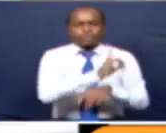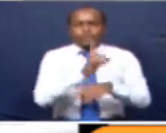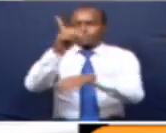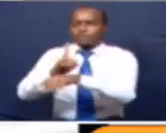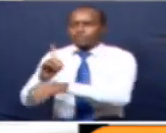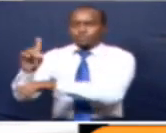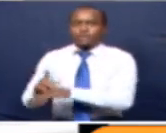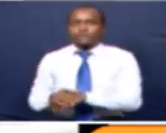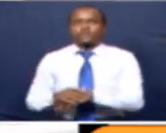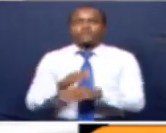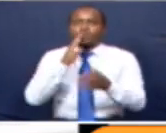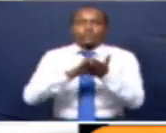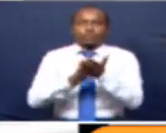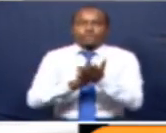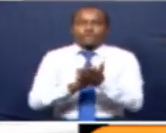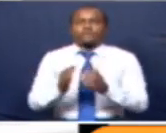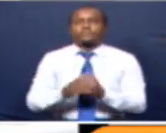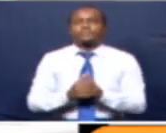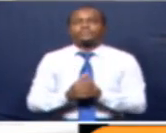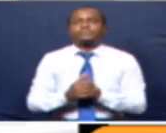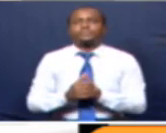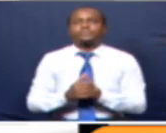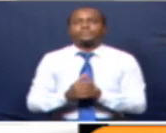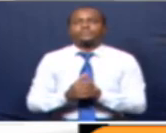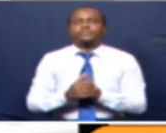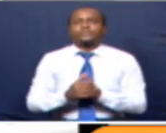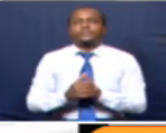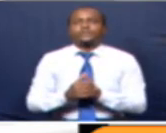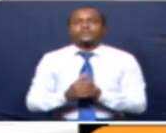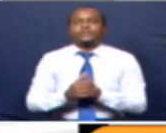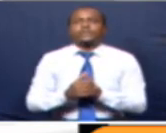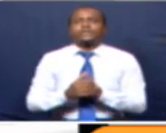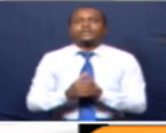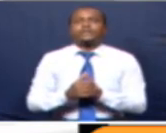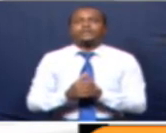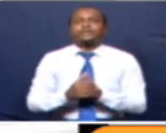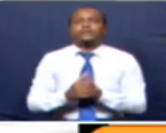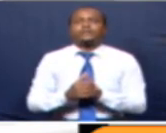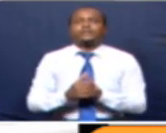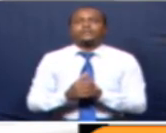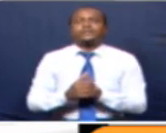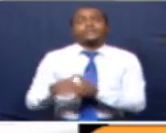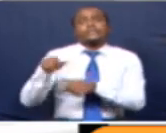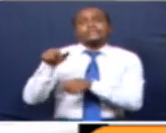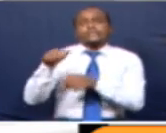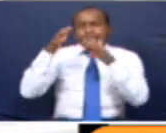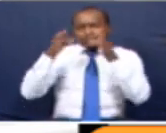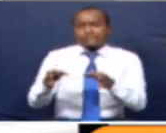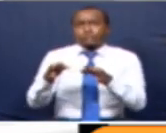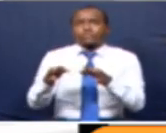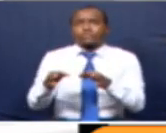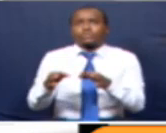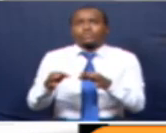on the following issue. So quickly, as we wind up on this, James, will this decision in any way